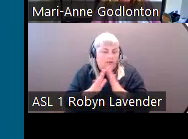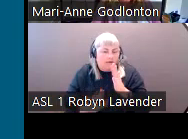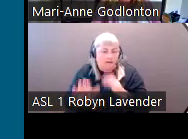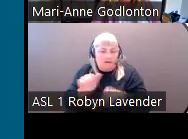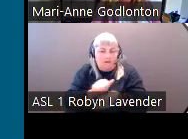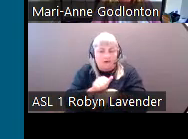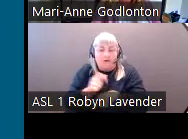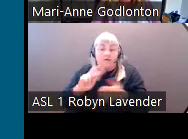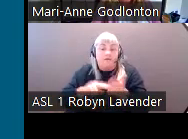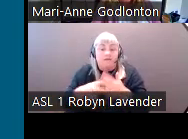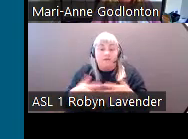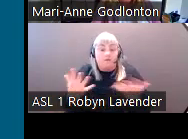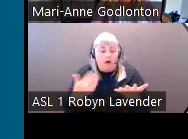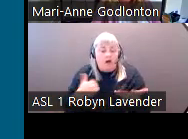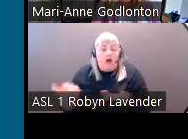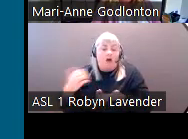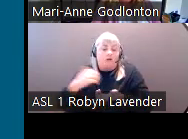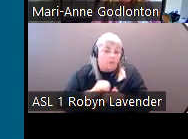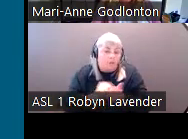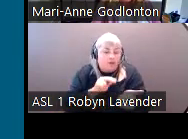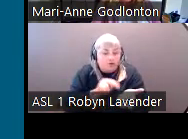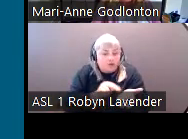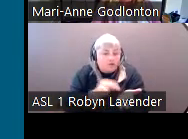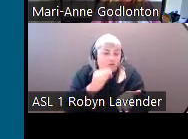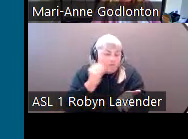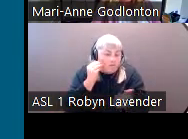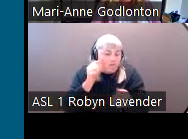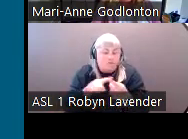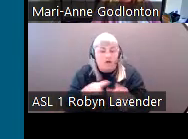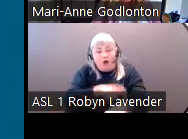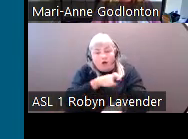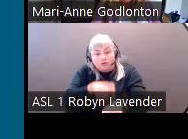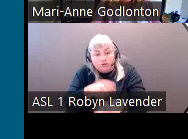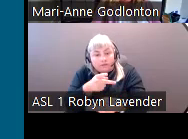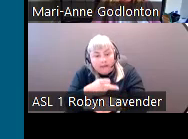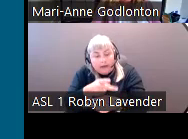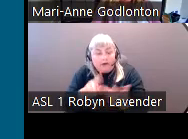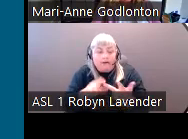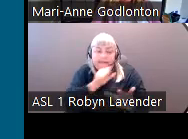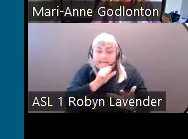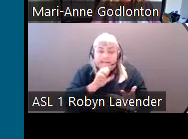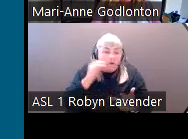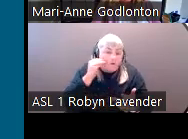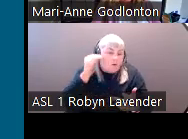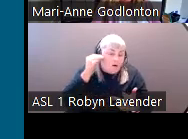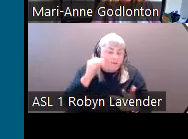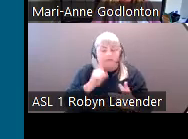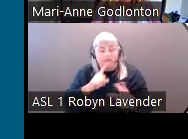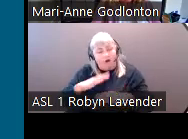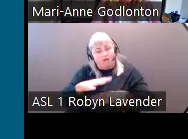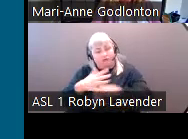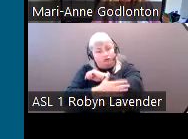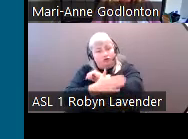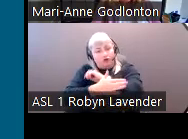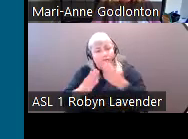nursing homes or other long-term care senior centers in those rural and Indigenous communities to secure